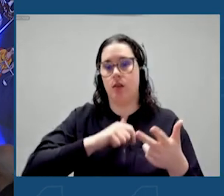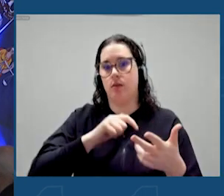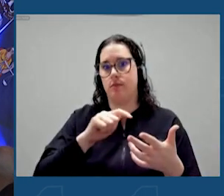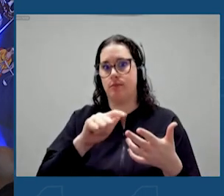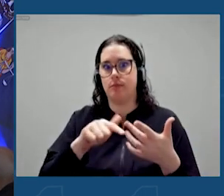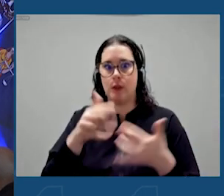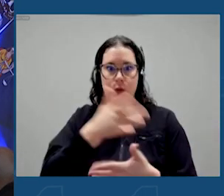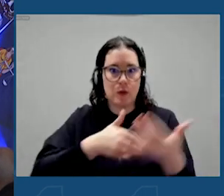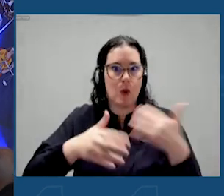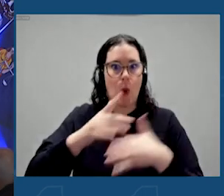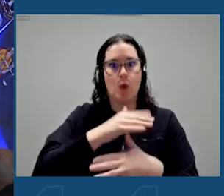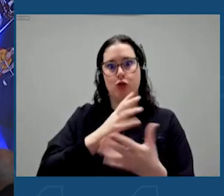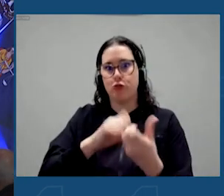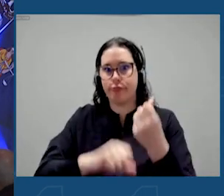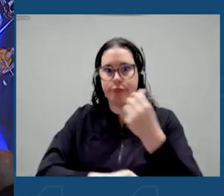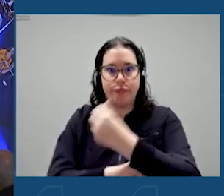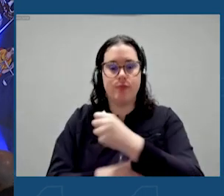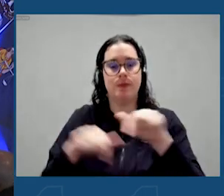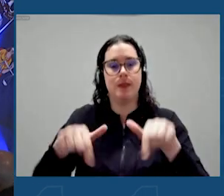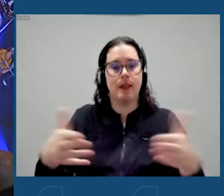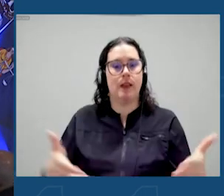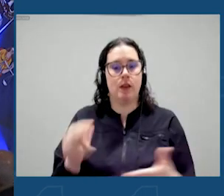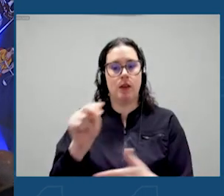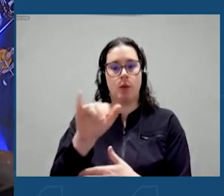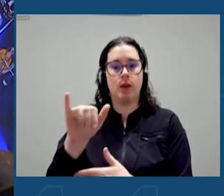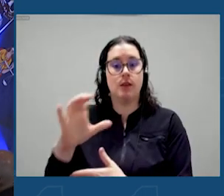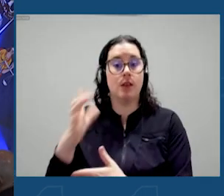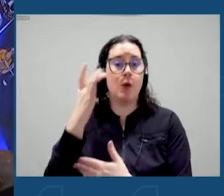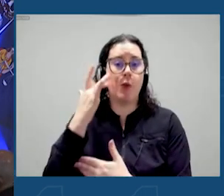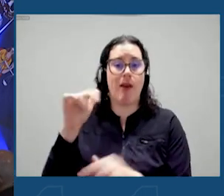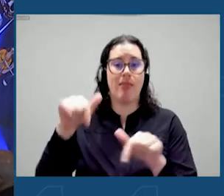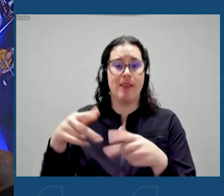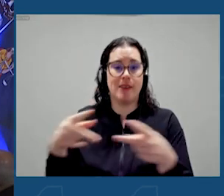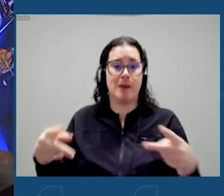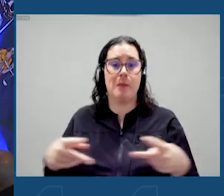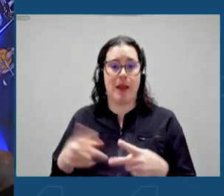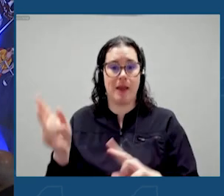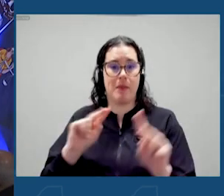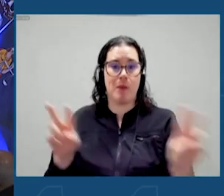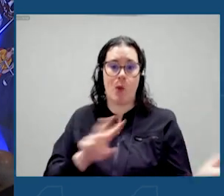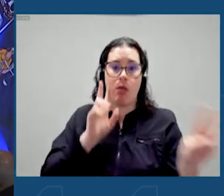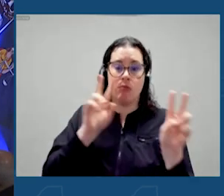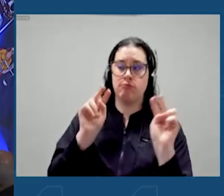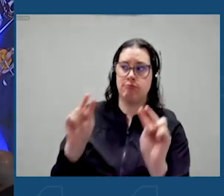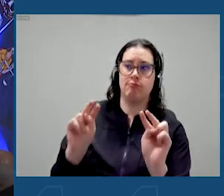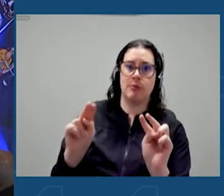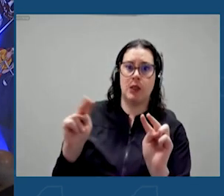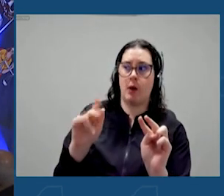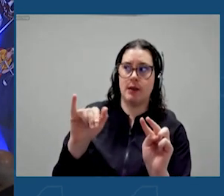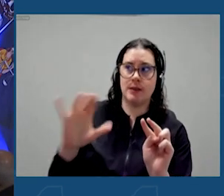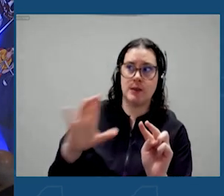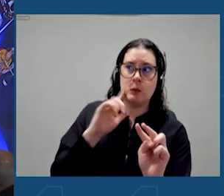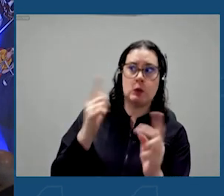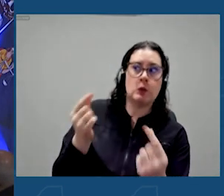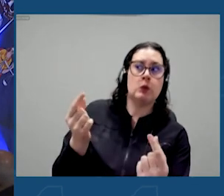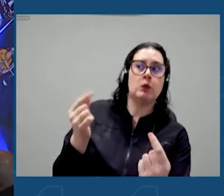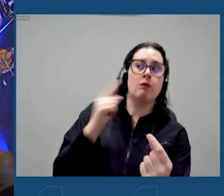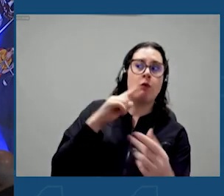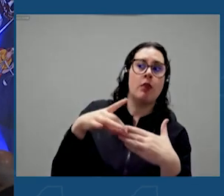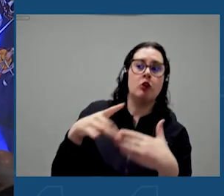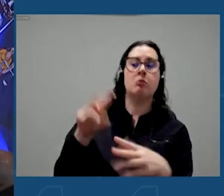social infrastructure here, because this is the place that they look to for